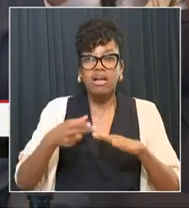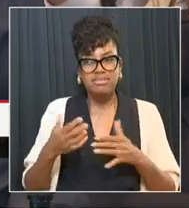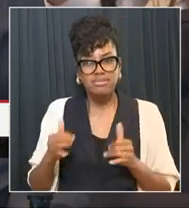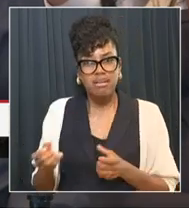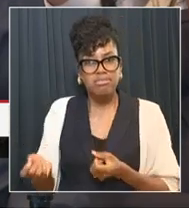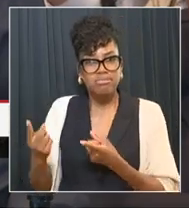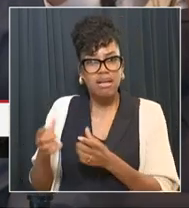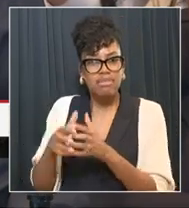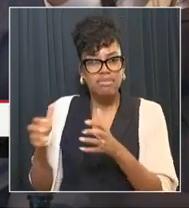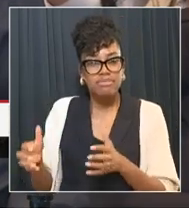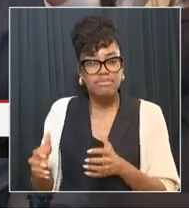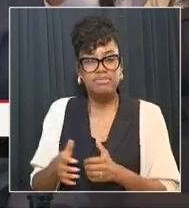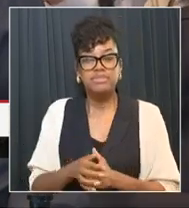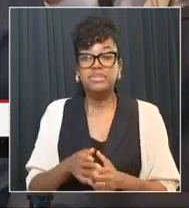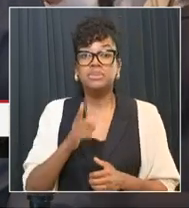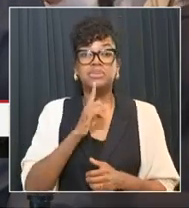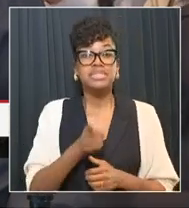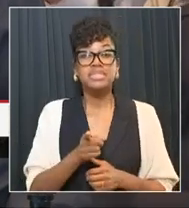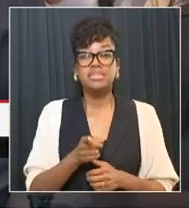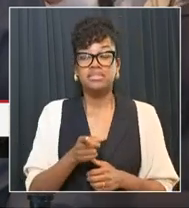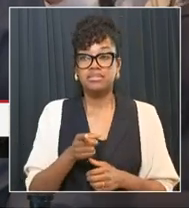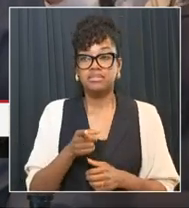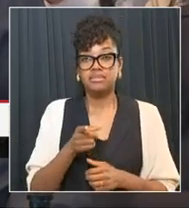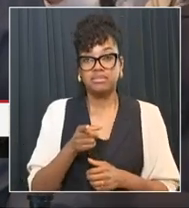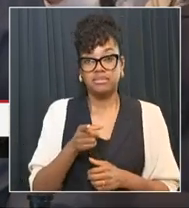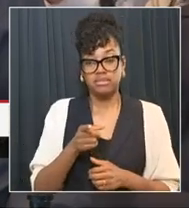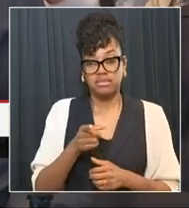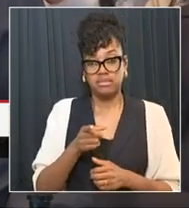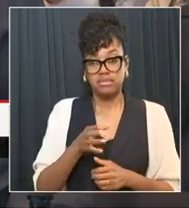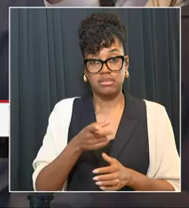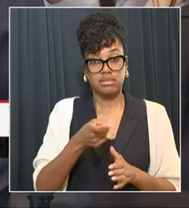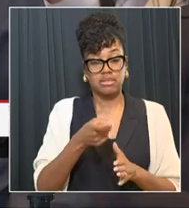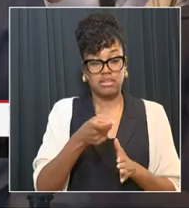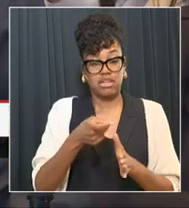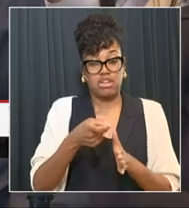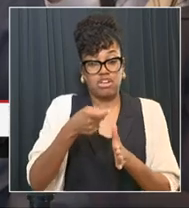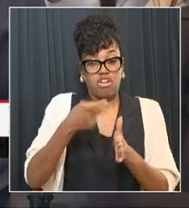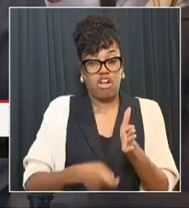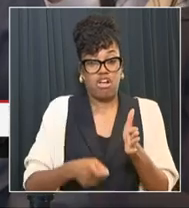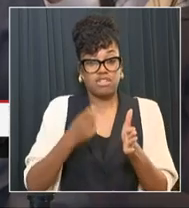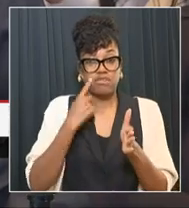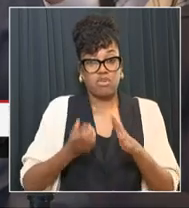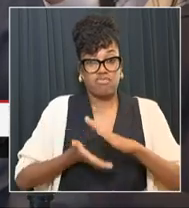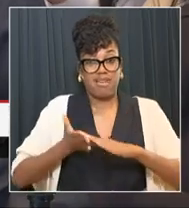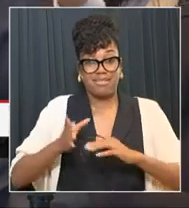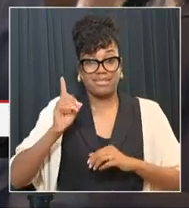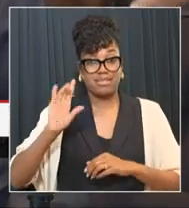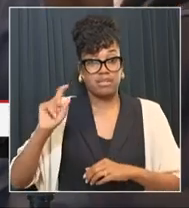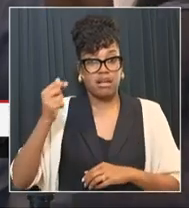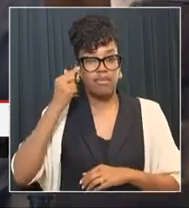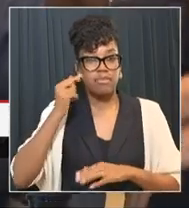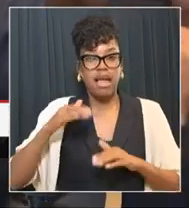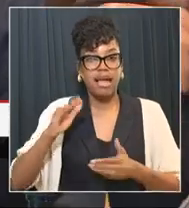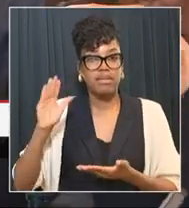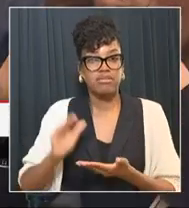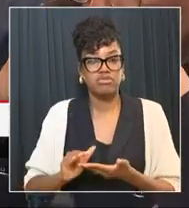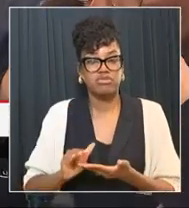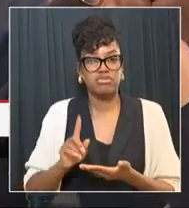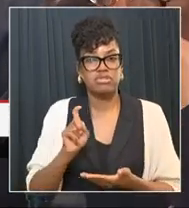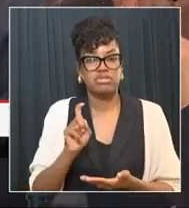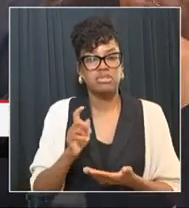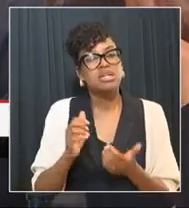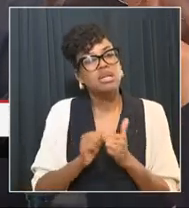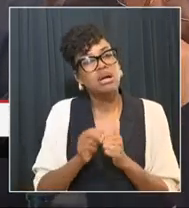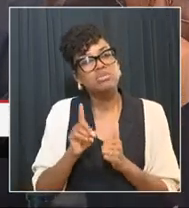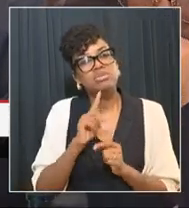not any significant downsizing of the cost of government. How do you respond to that? I think